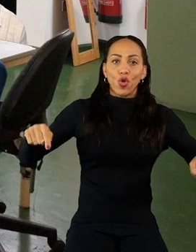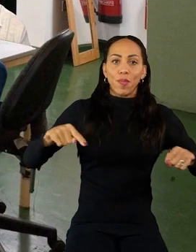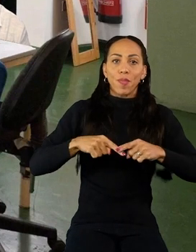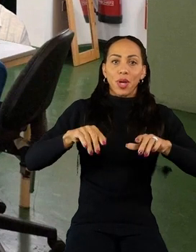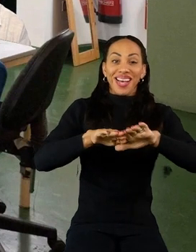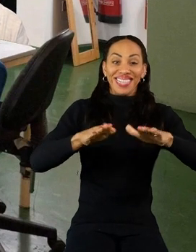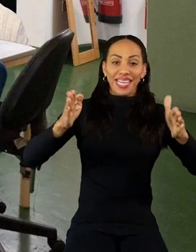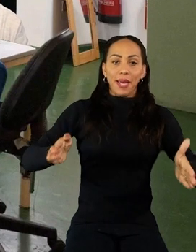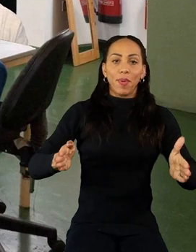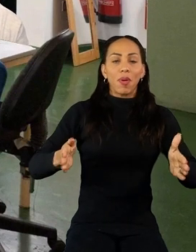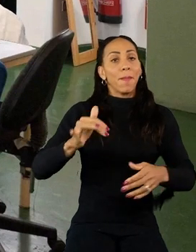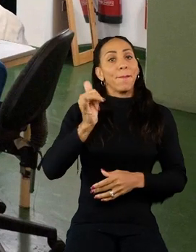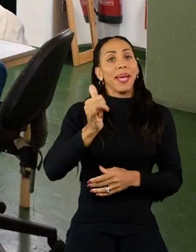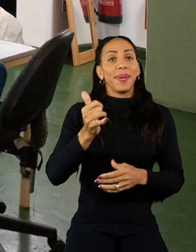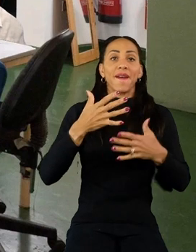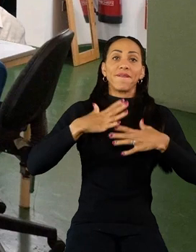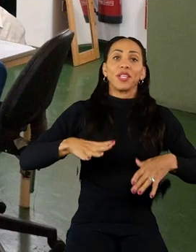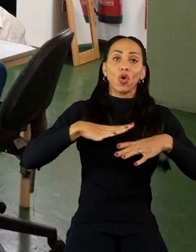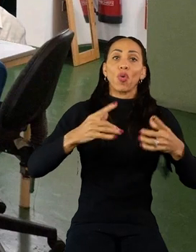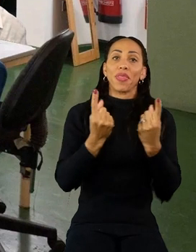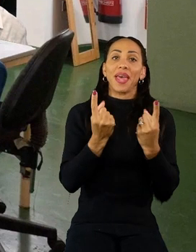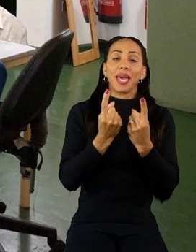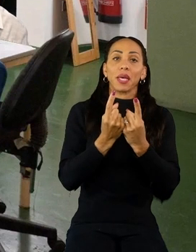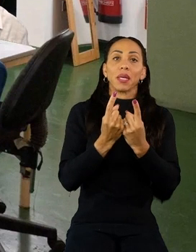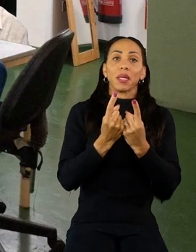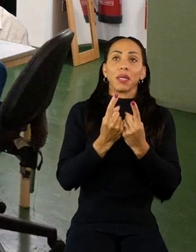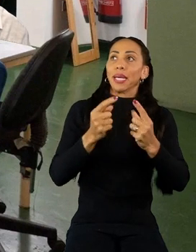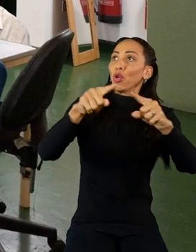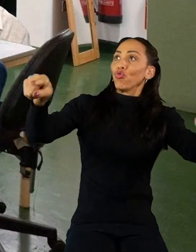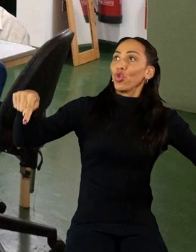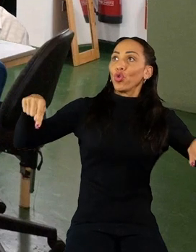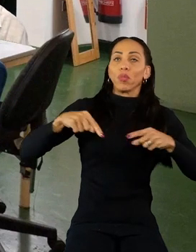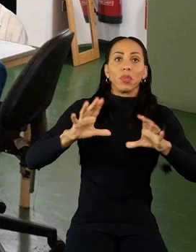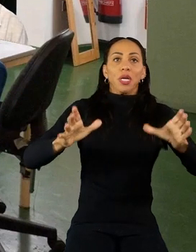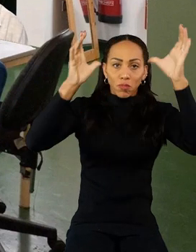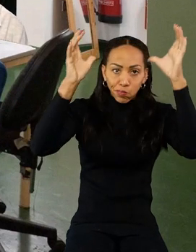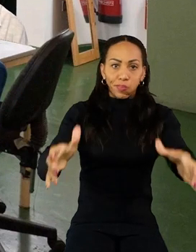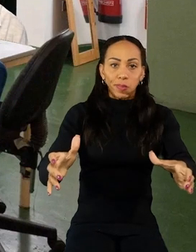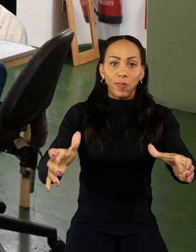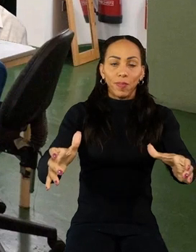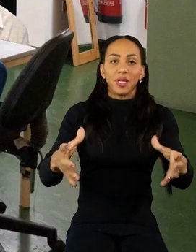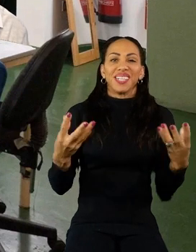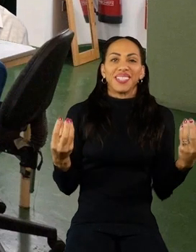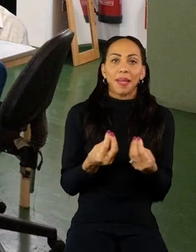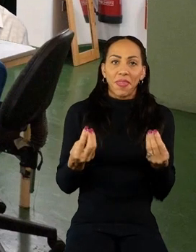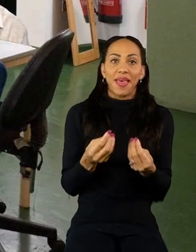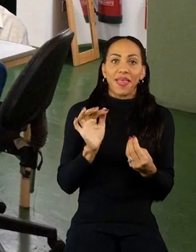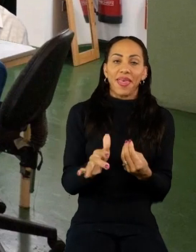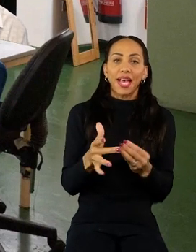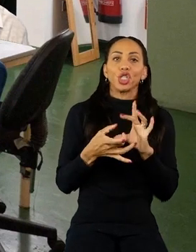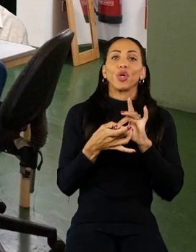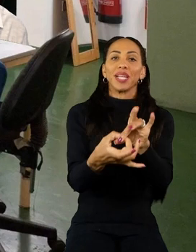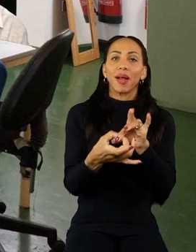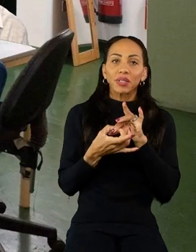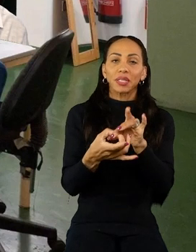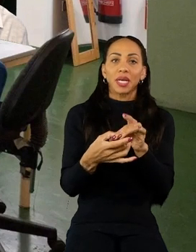if that may also be something to think about in terms of just physically having physical objects that when people are